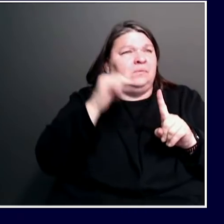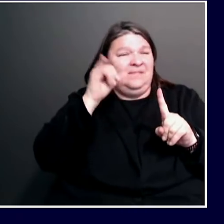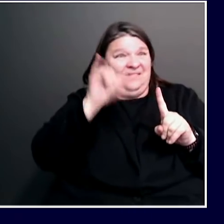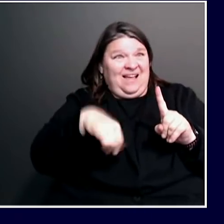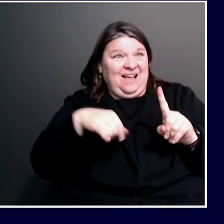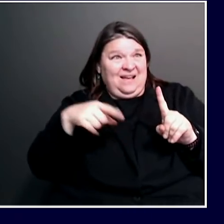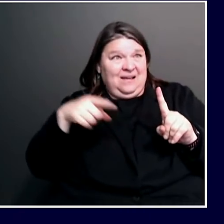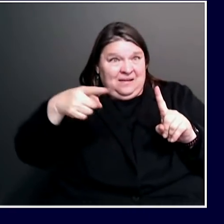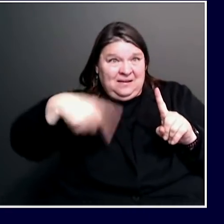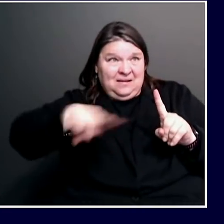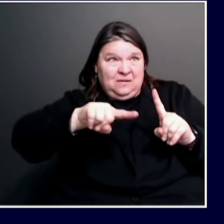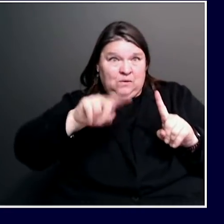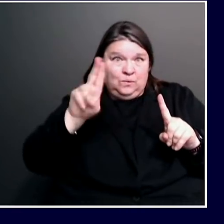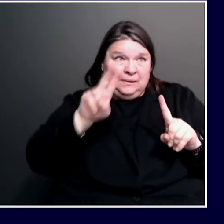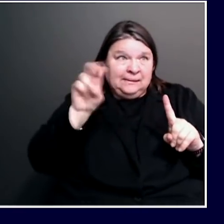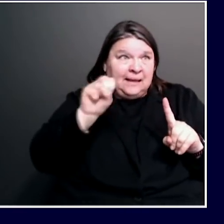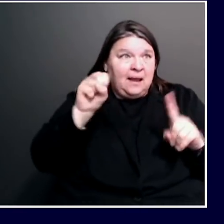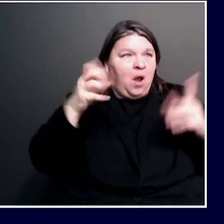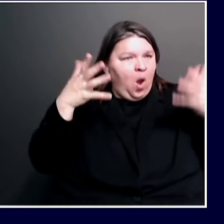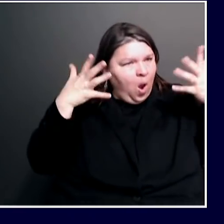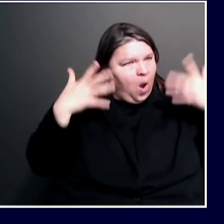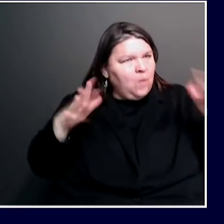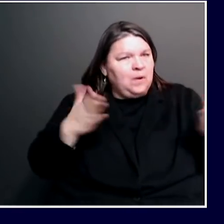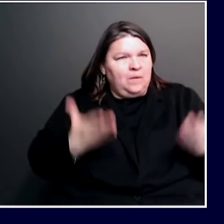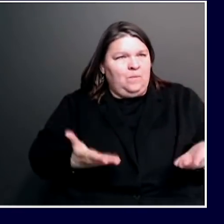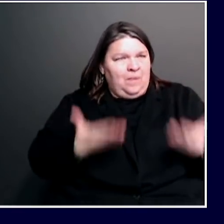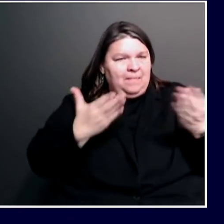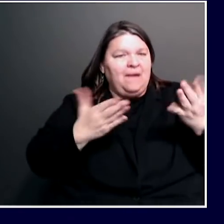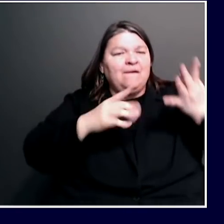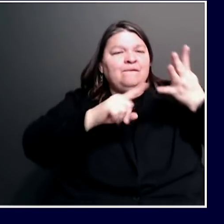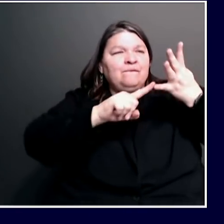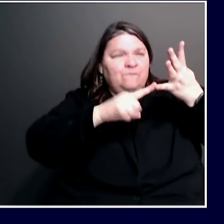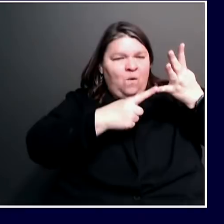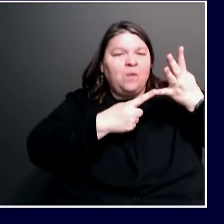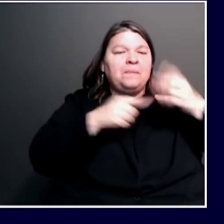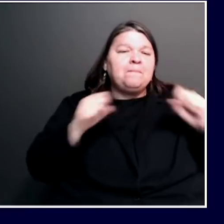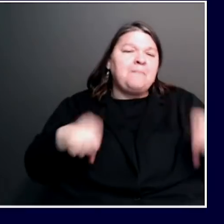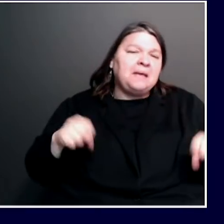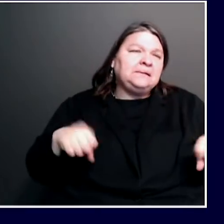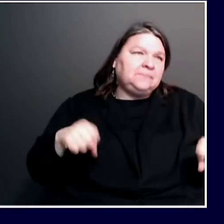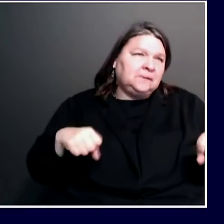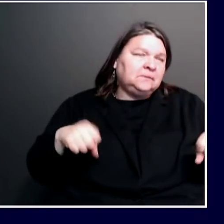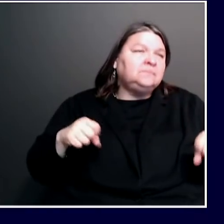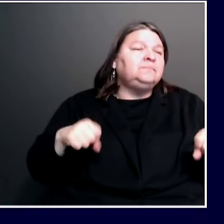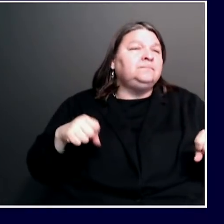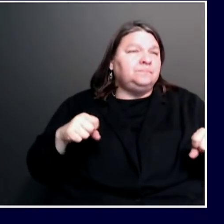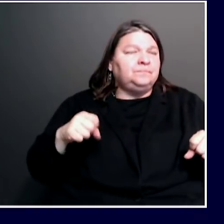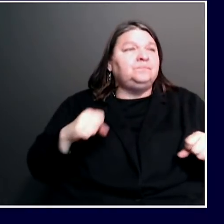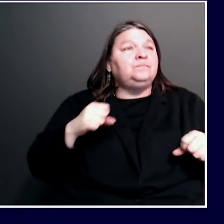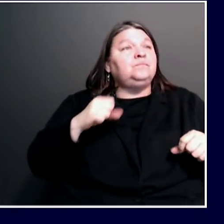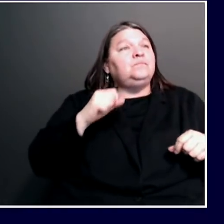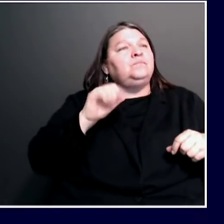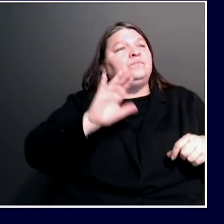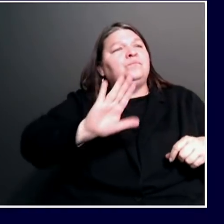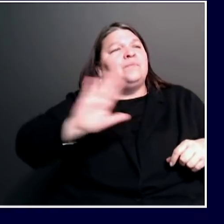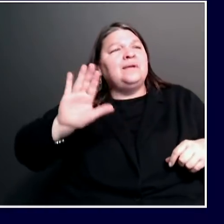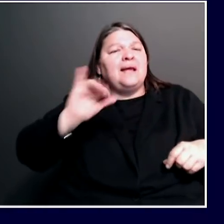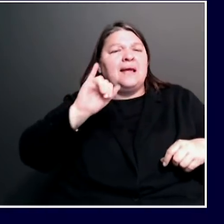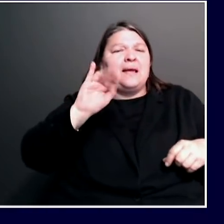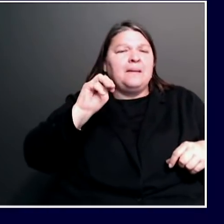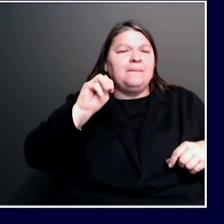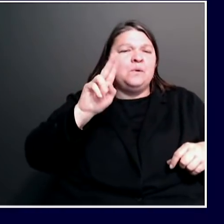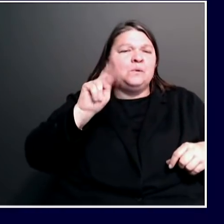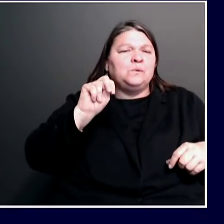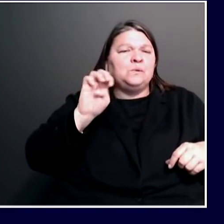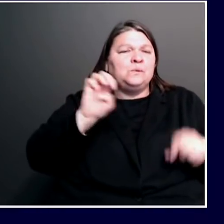recommended. For folks who are immune compromised, they were authorized for an additional dose back in the fall, their third dose, and